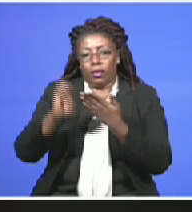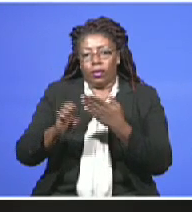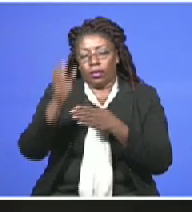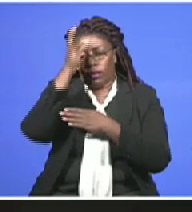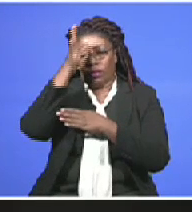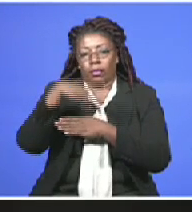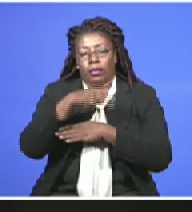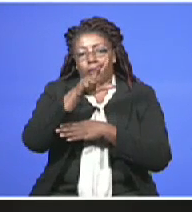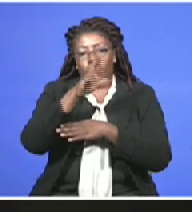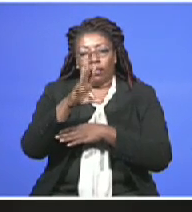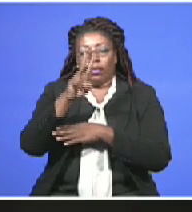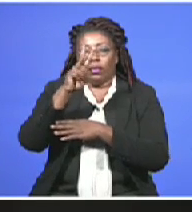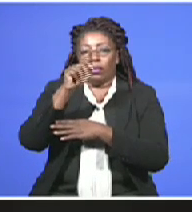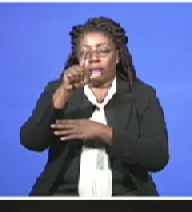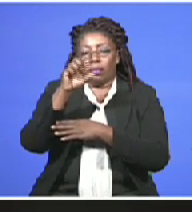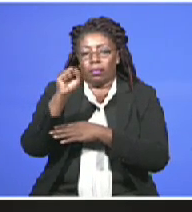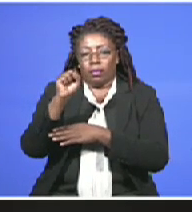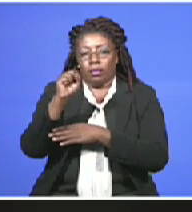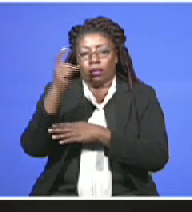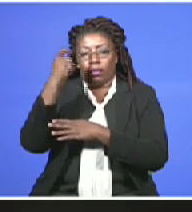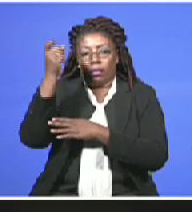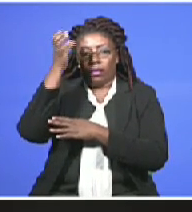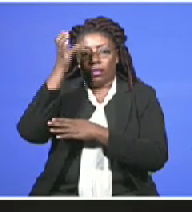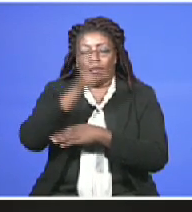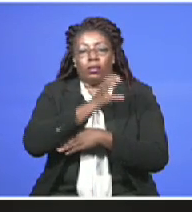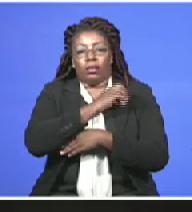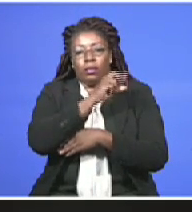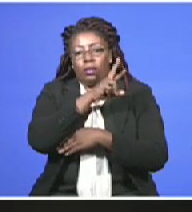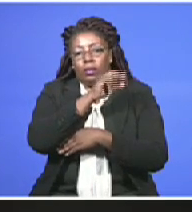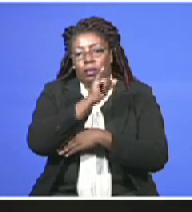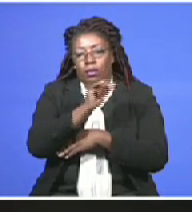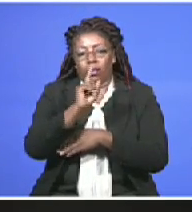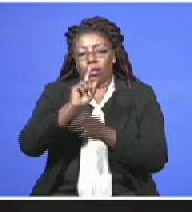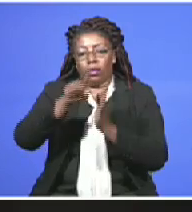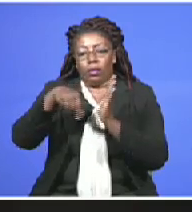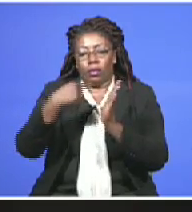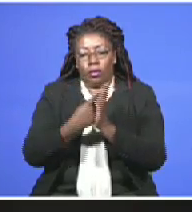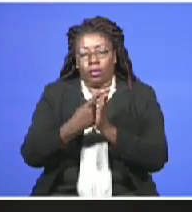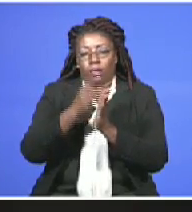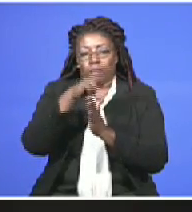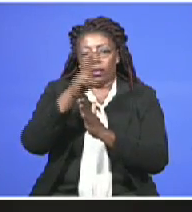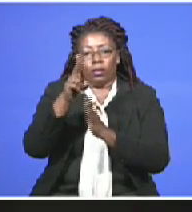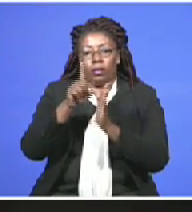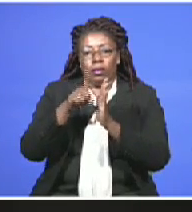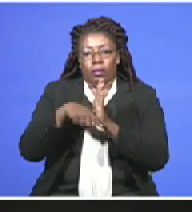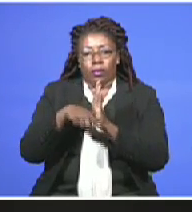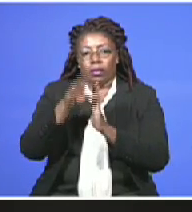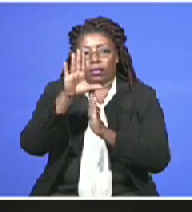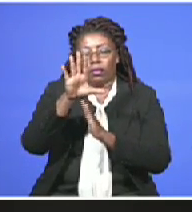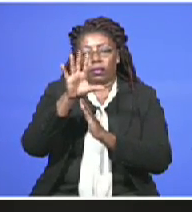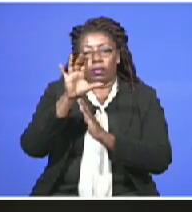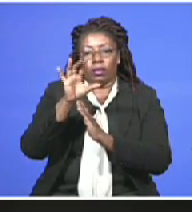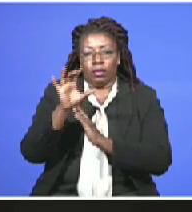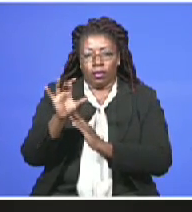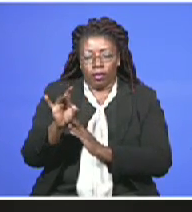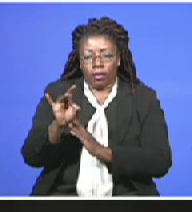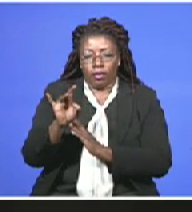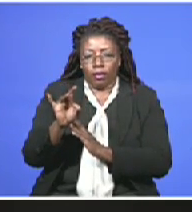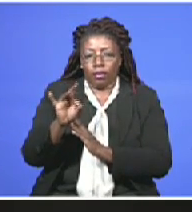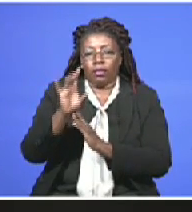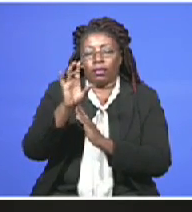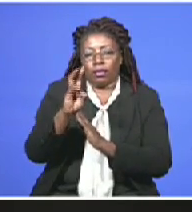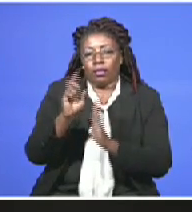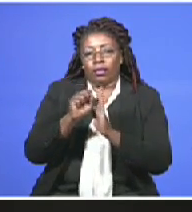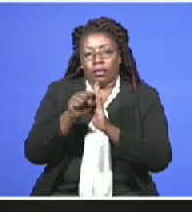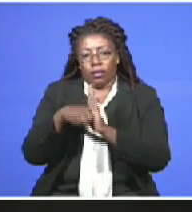Men's 35-mile course was won by Chris Curry in 1 hour, 27 minutes and 50 seconds. Justin Menace and Felix Neely, they were